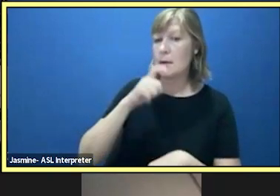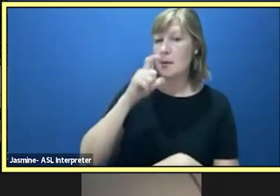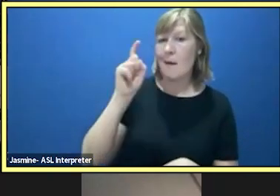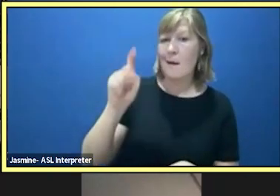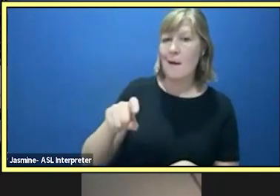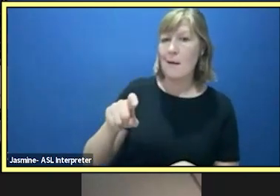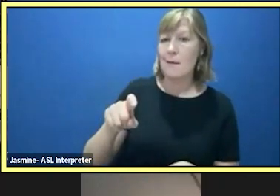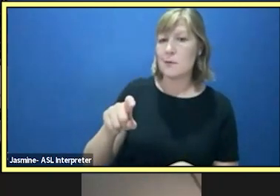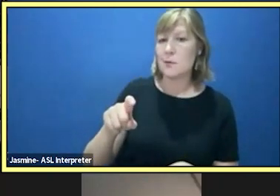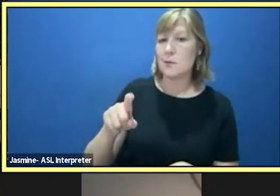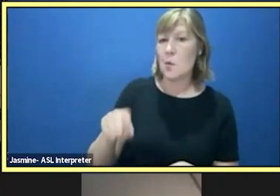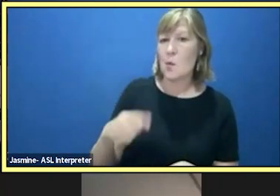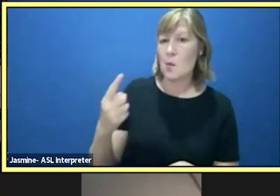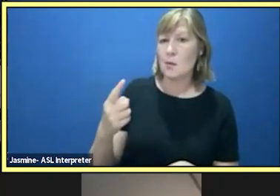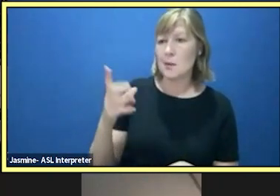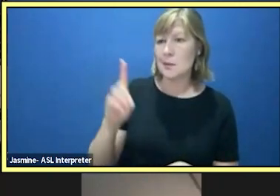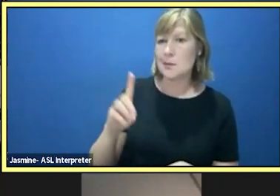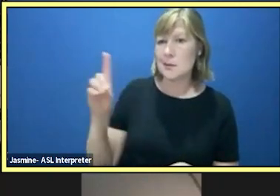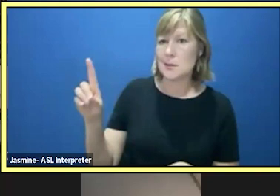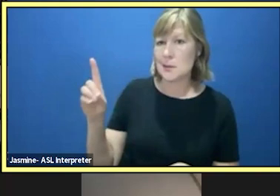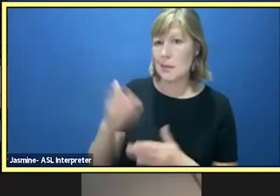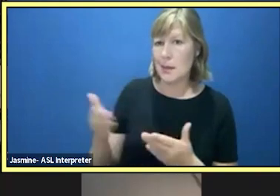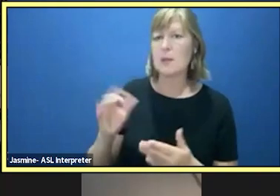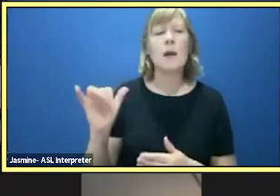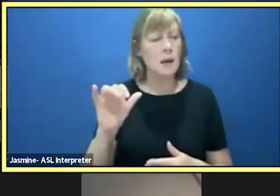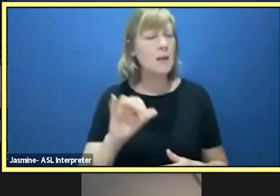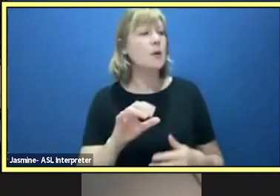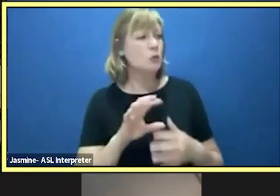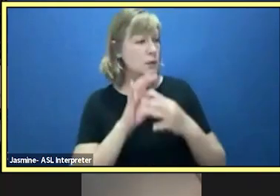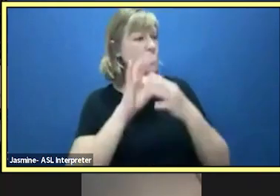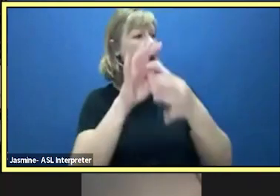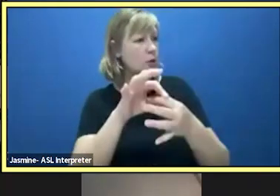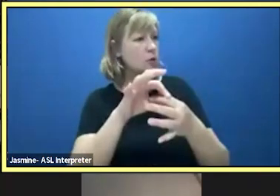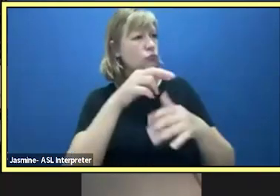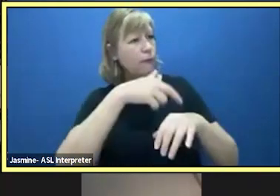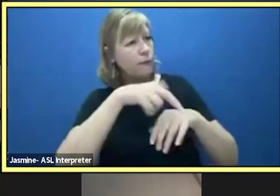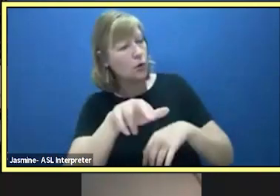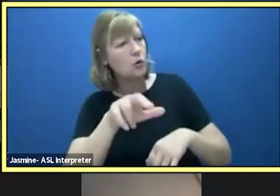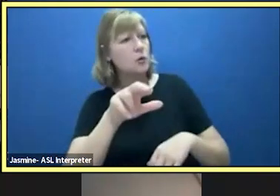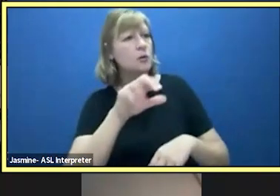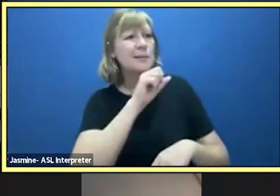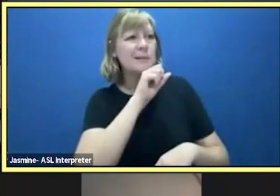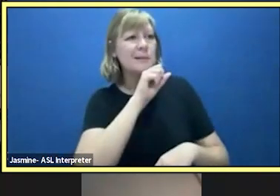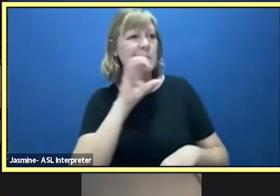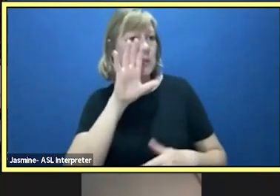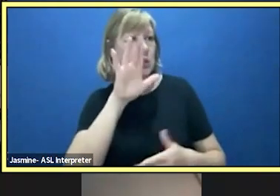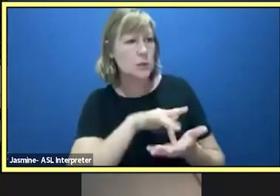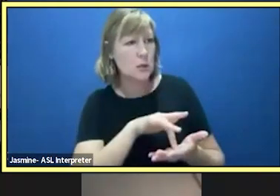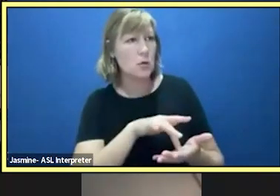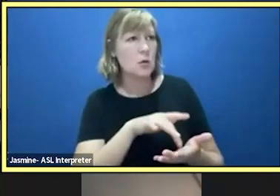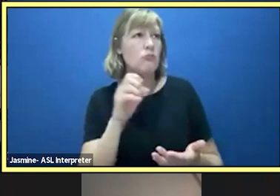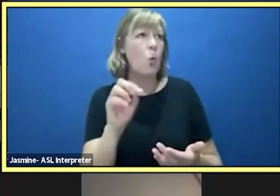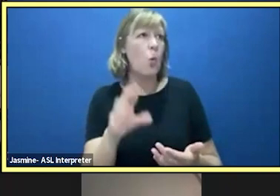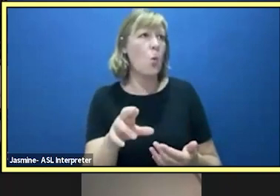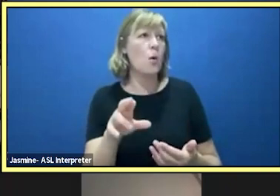people up with senior centers or with other things. So it's looking at the person's needs and then finding the services to help support them. So